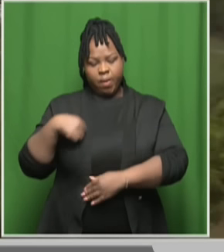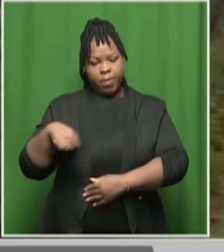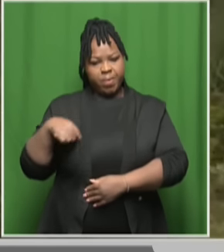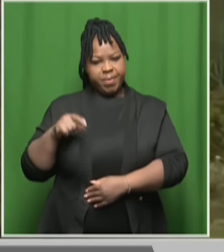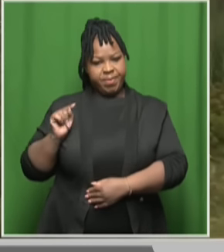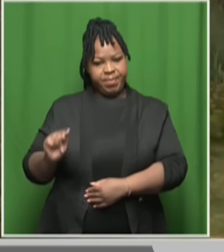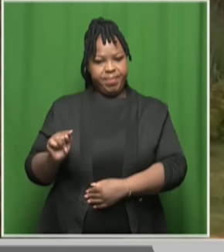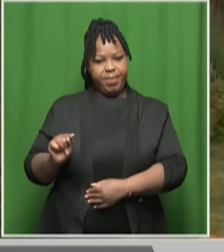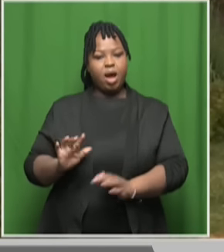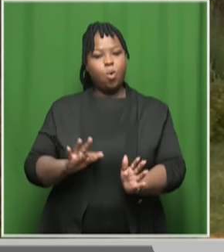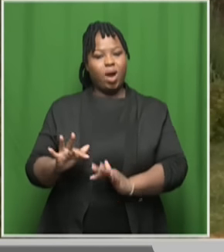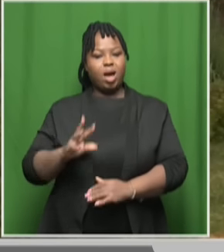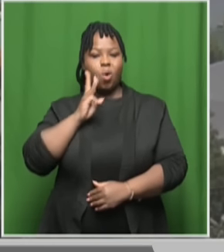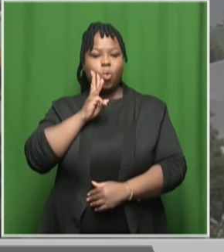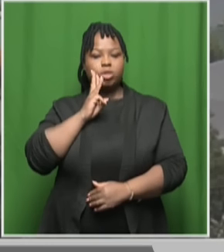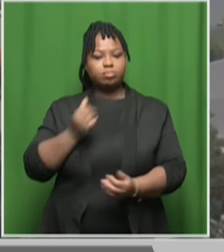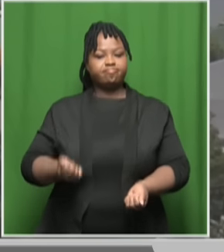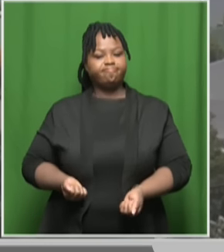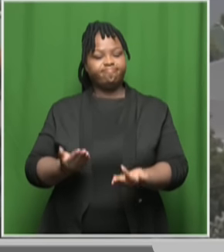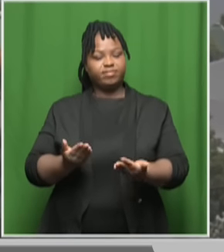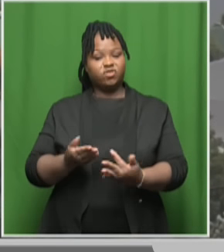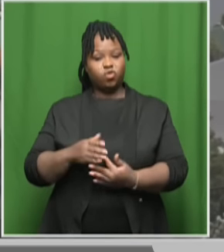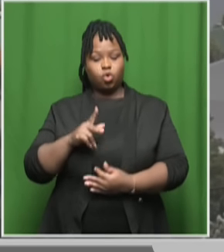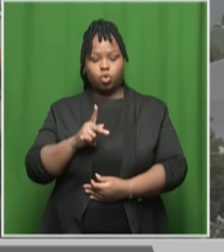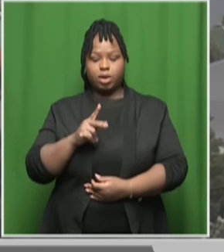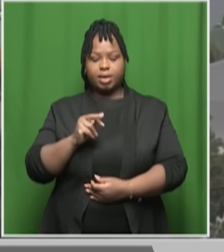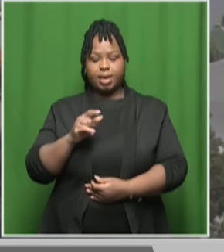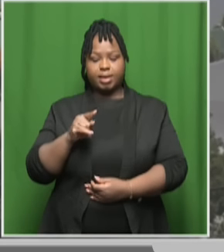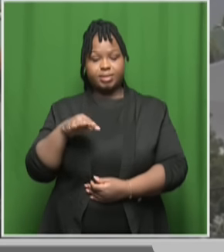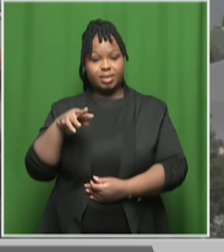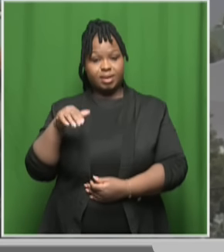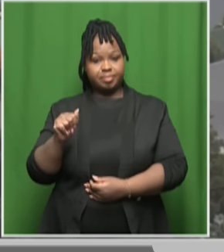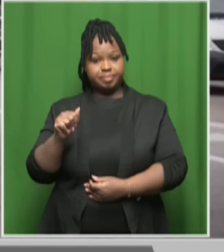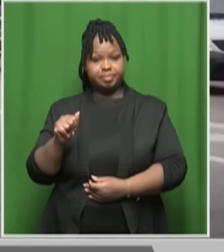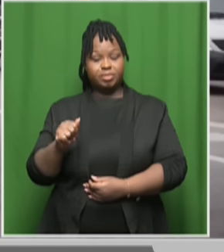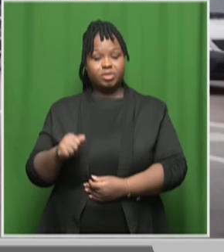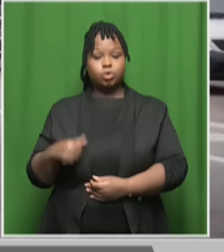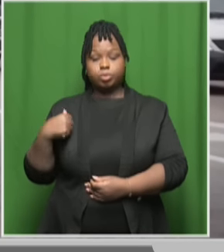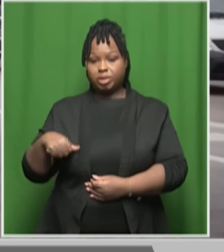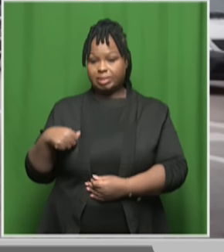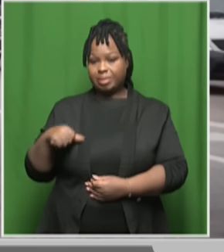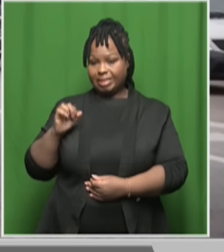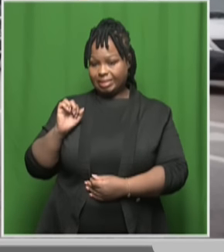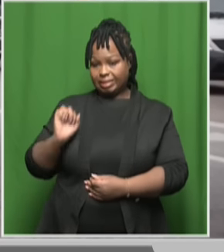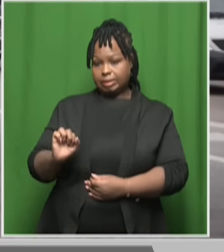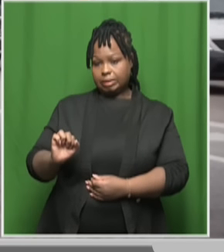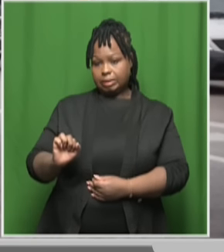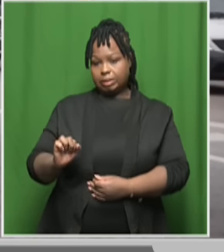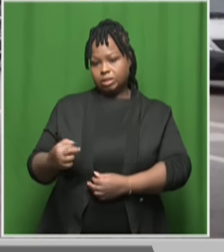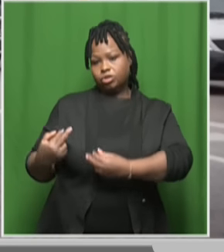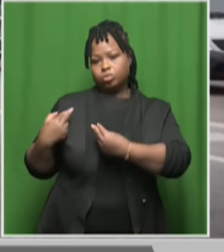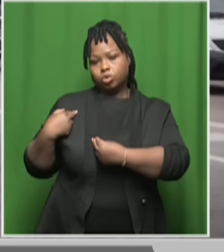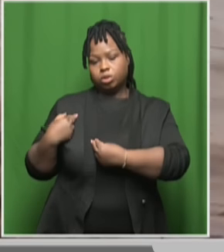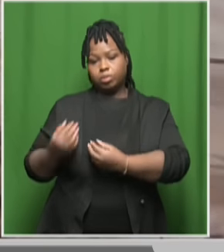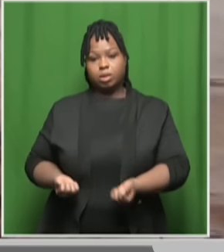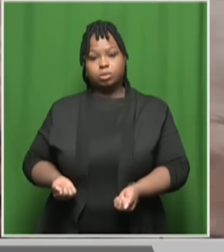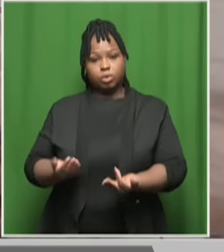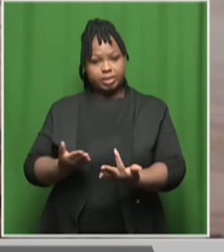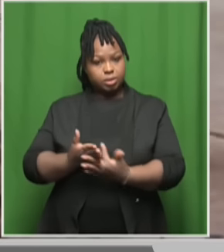municipality. In terms of the Water Services Act, Knysna Municipality is the water service authority and water service